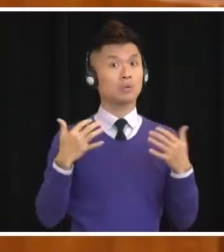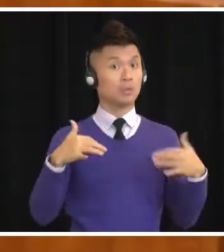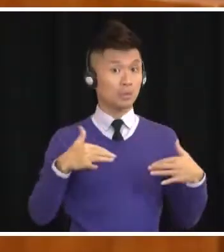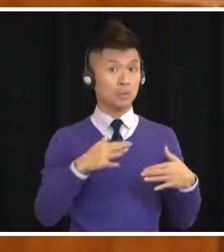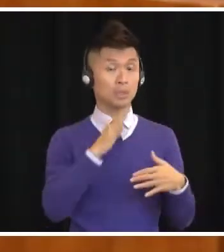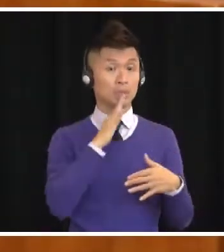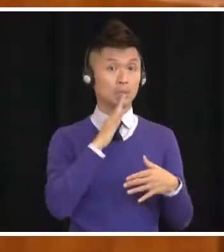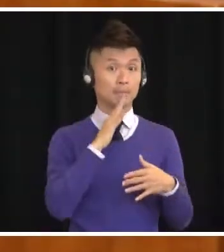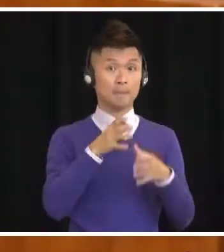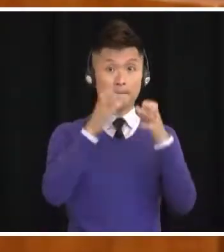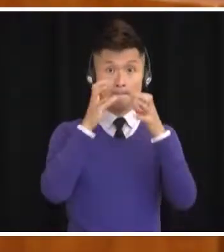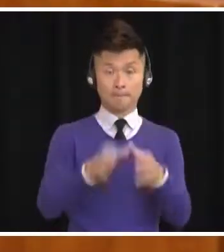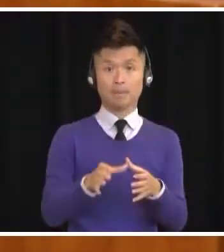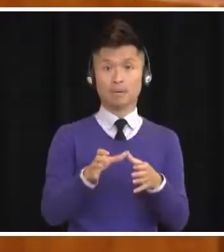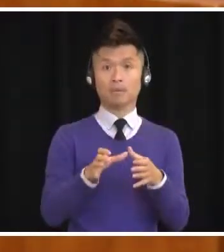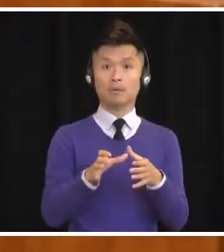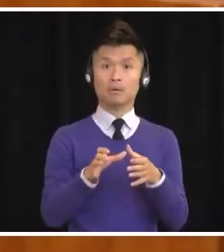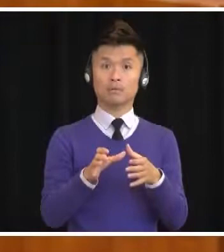the public sector.